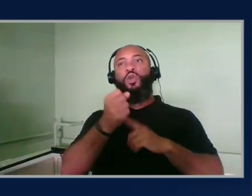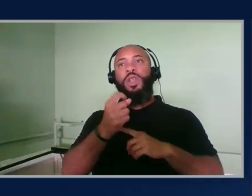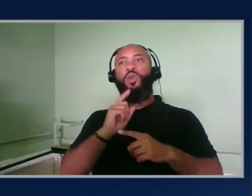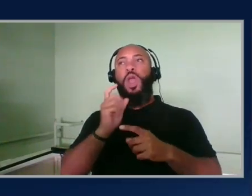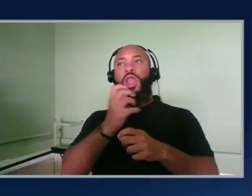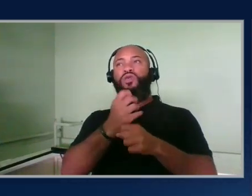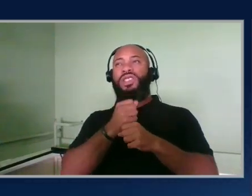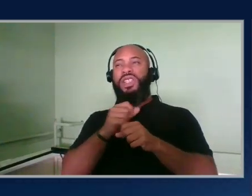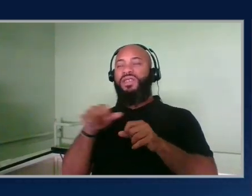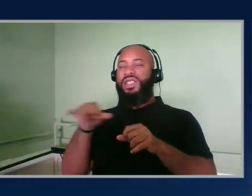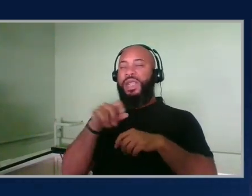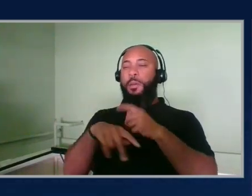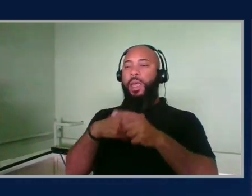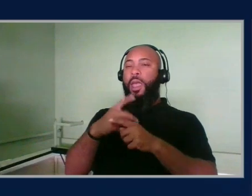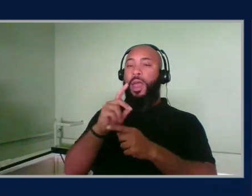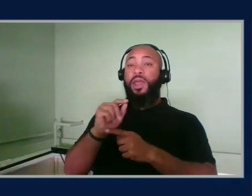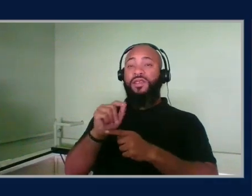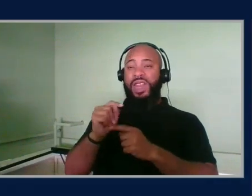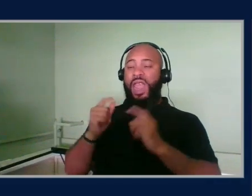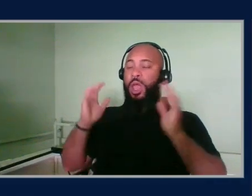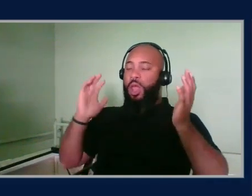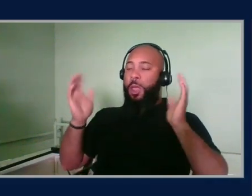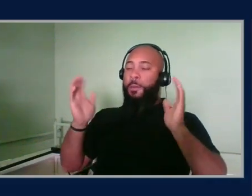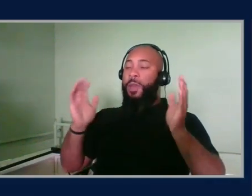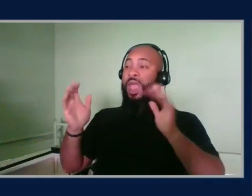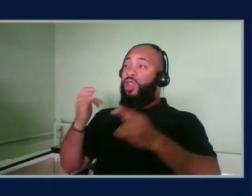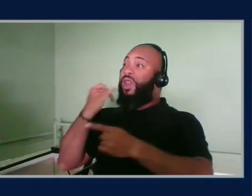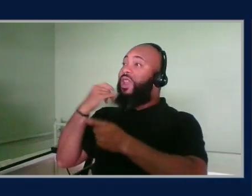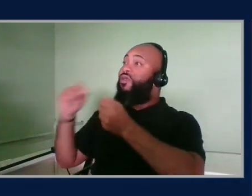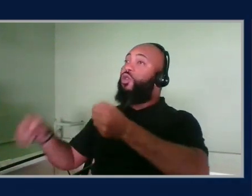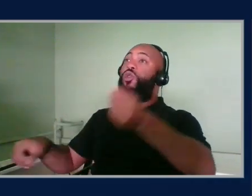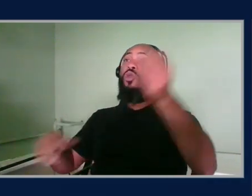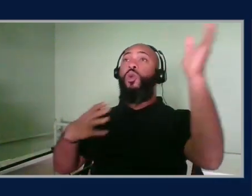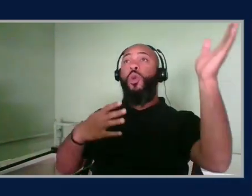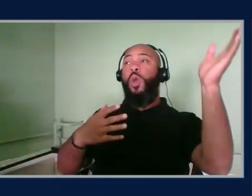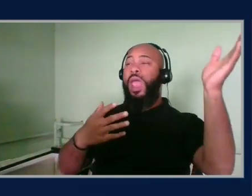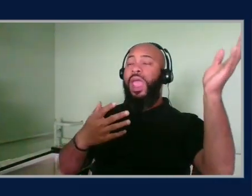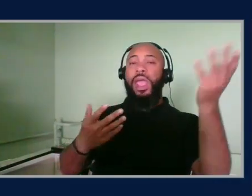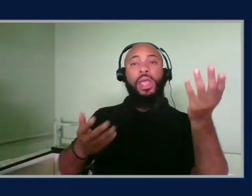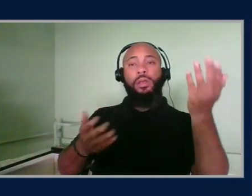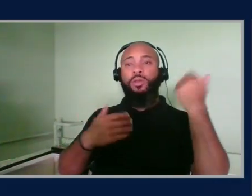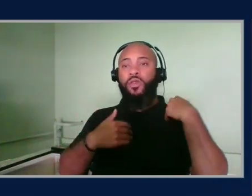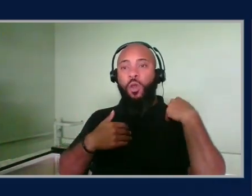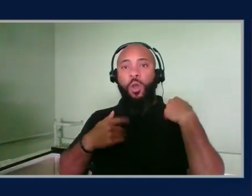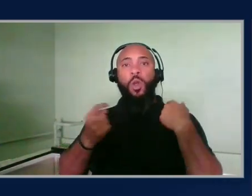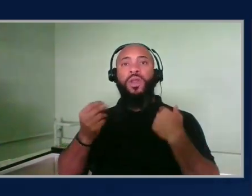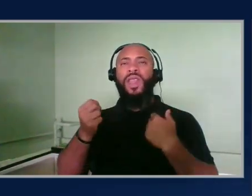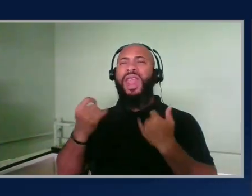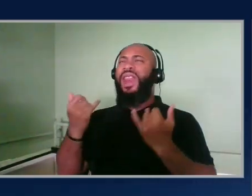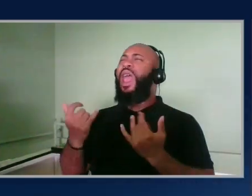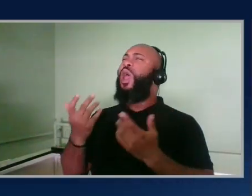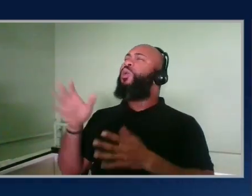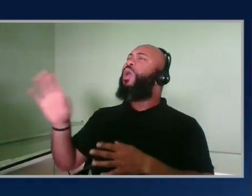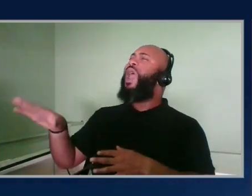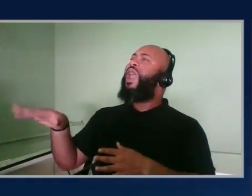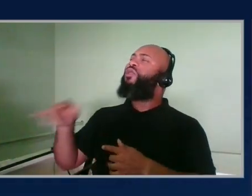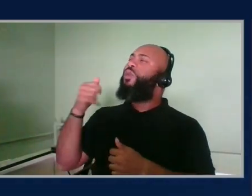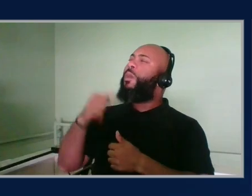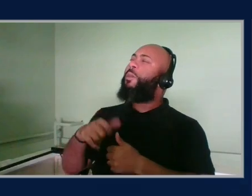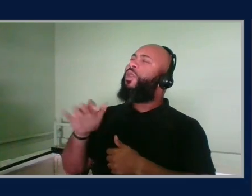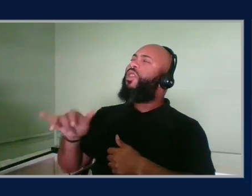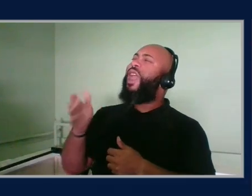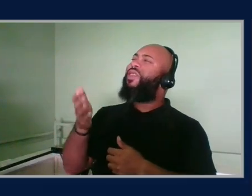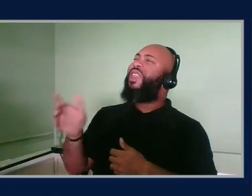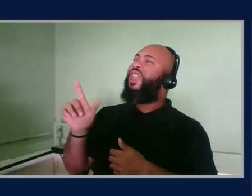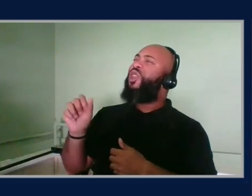do a comparison, and if you had gotten rid of it, you're now like, it's that thing of, hey, Laura, do you remember that